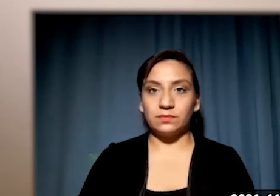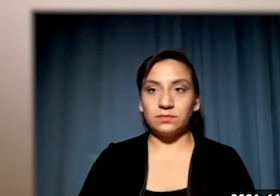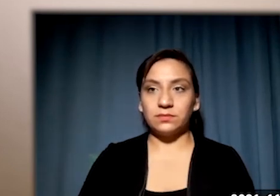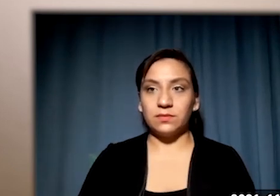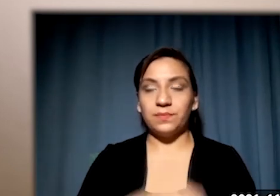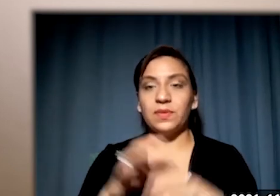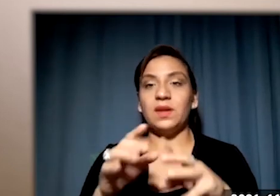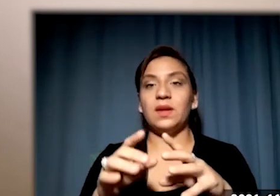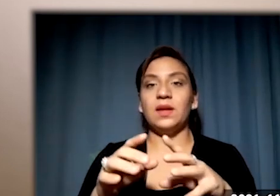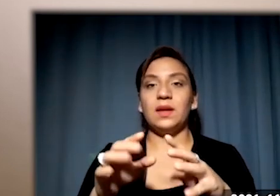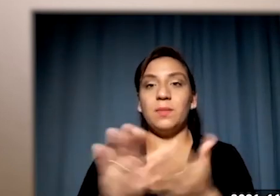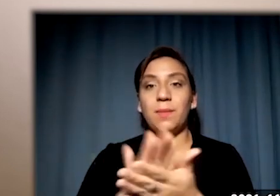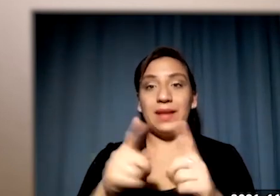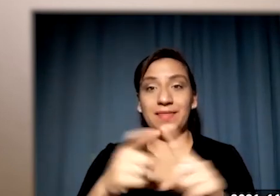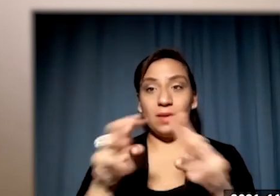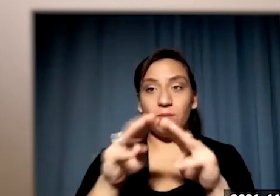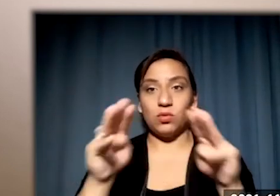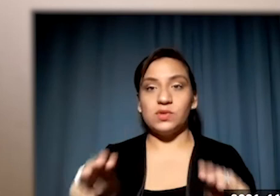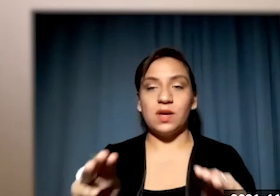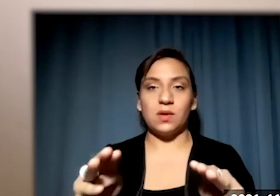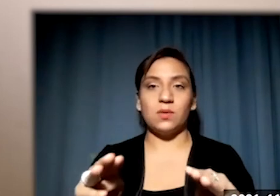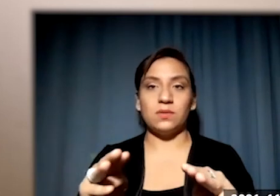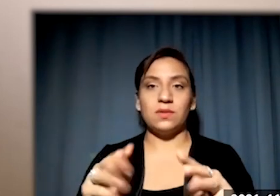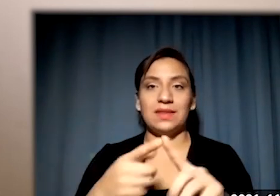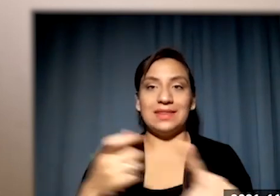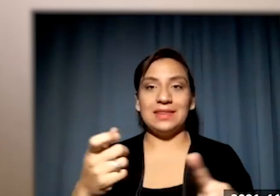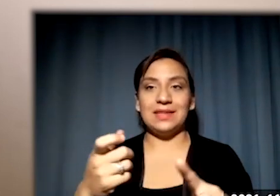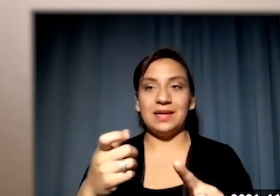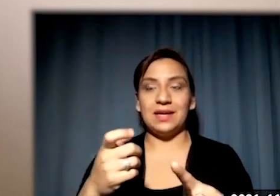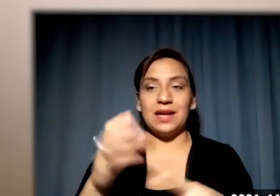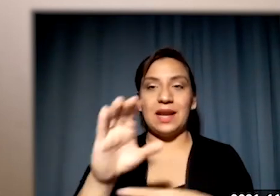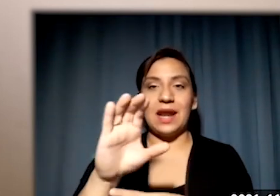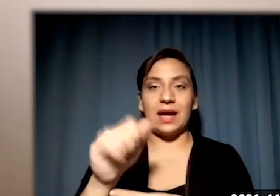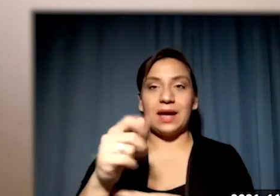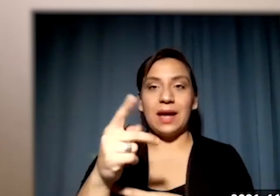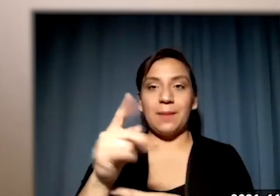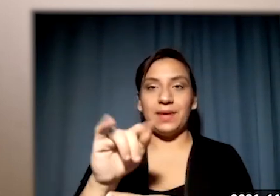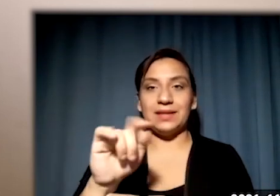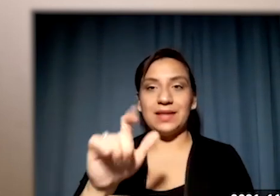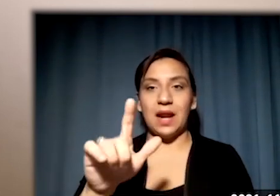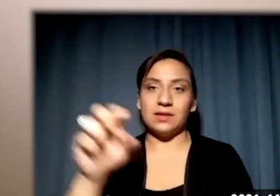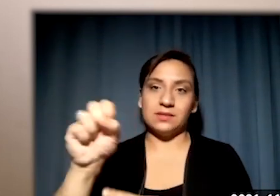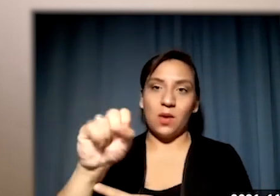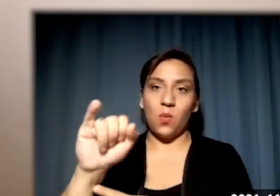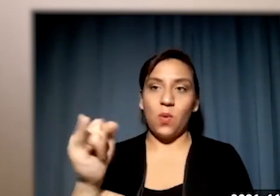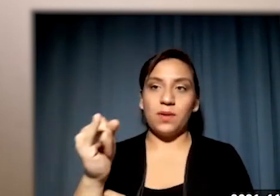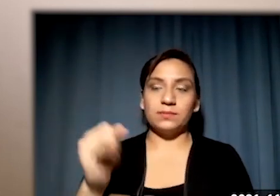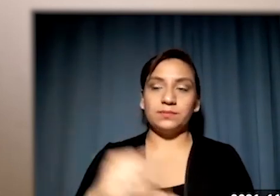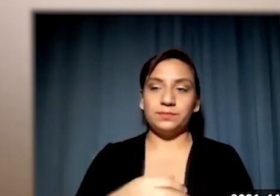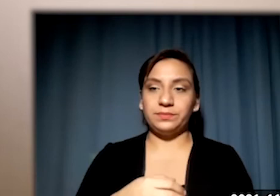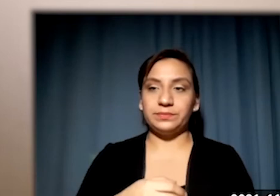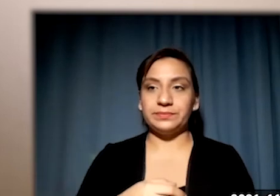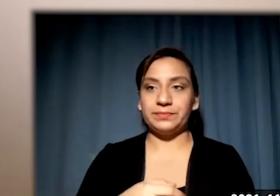capital, provoking a significant reading about the city from the city. We expect that the